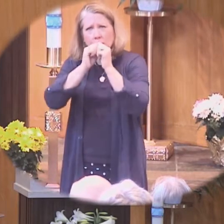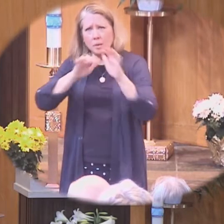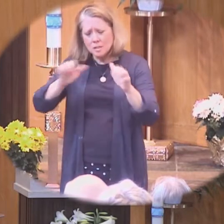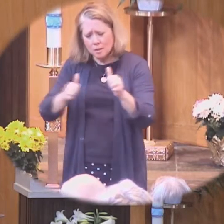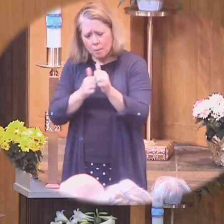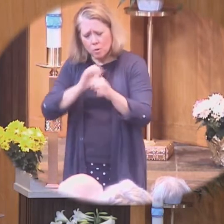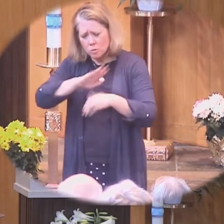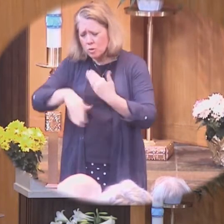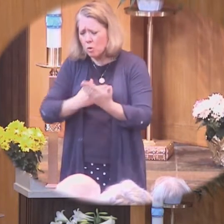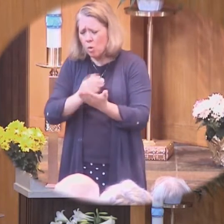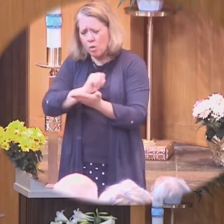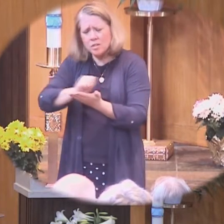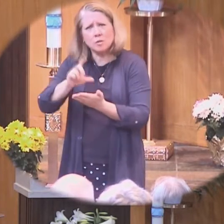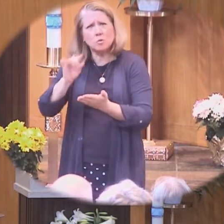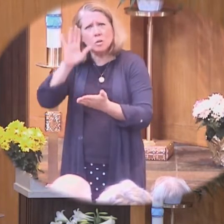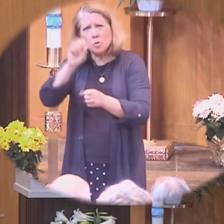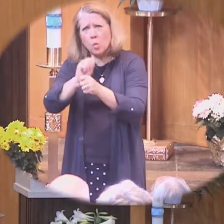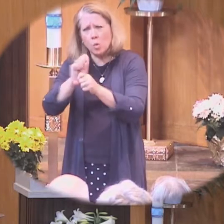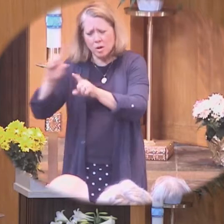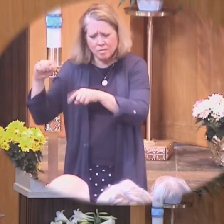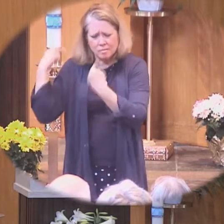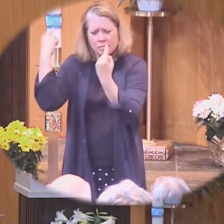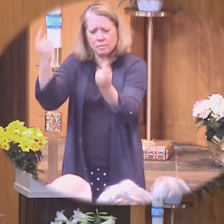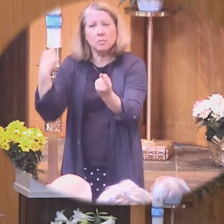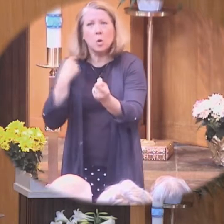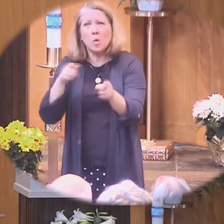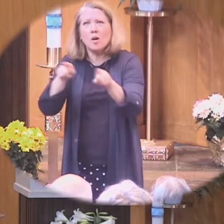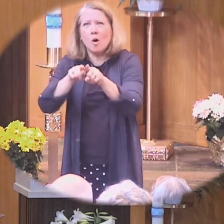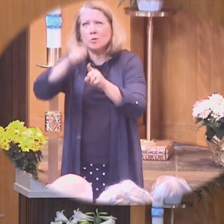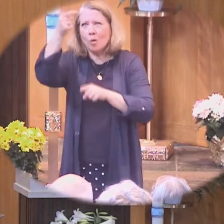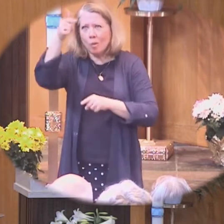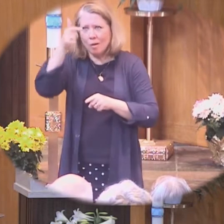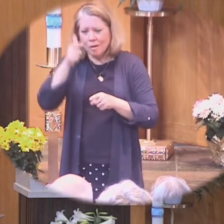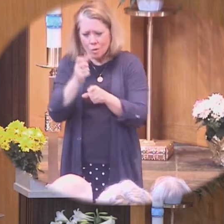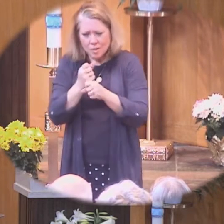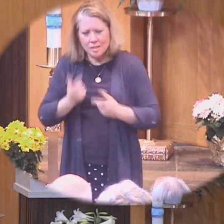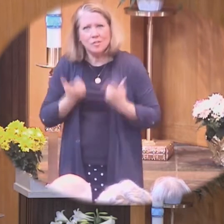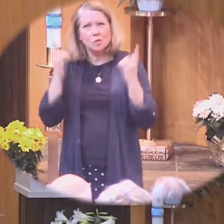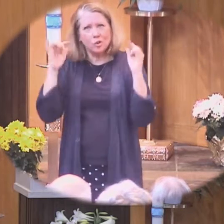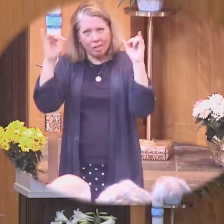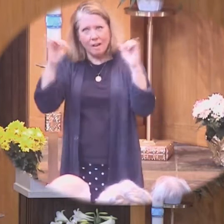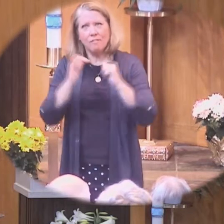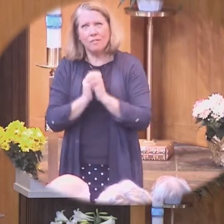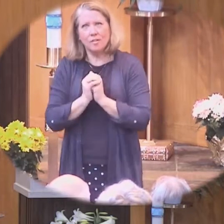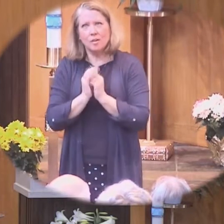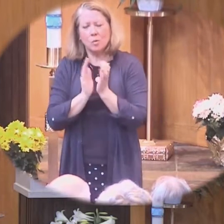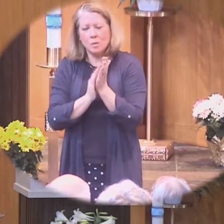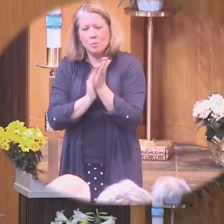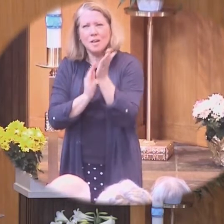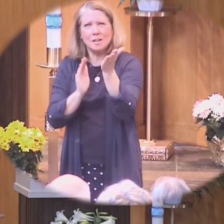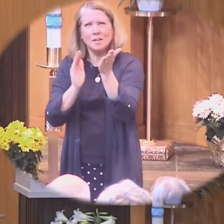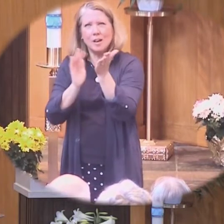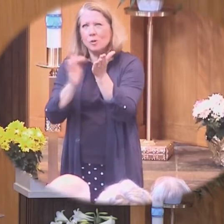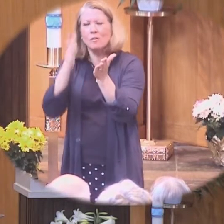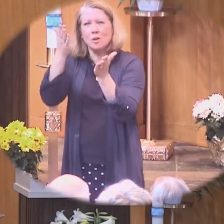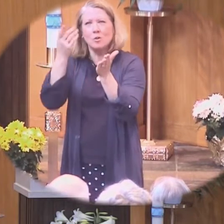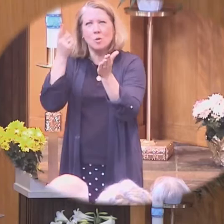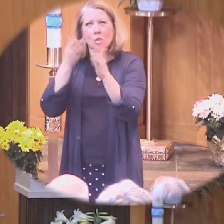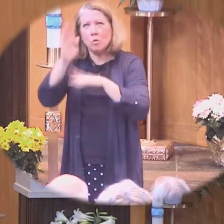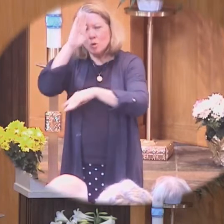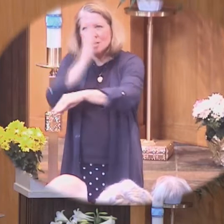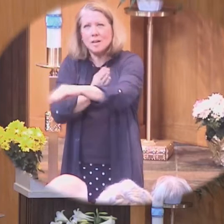who have pleased you throughout the ages, we may merit to be co-heirs to eternal life and may praise and glorify you through your